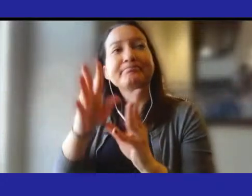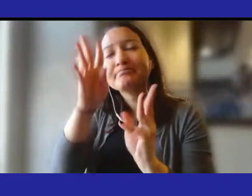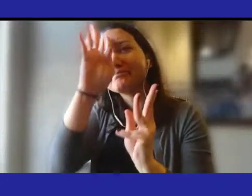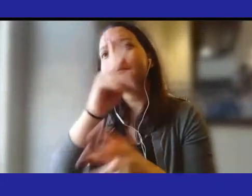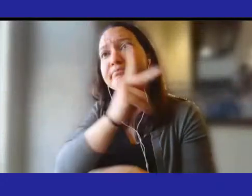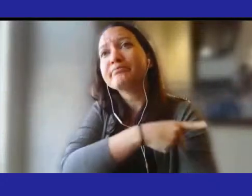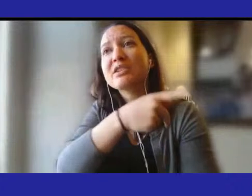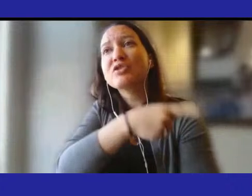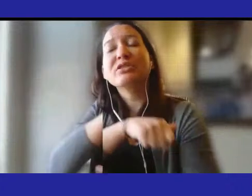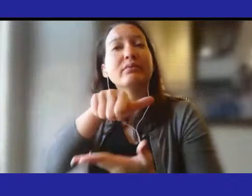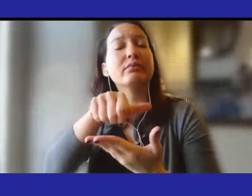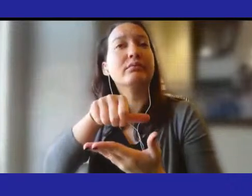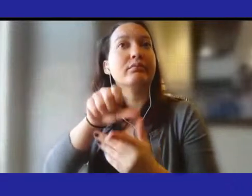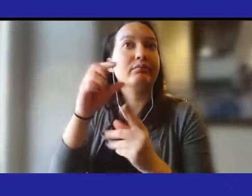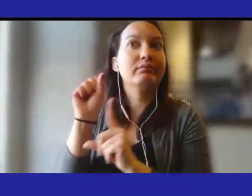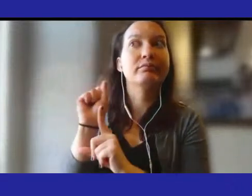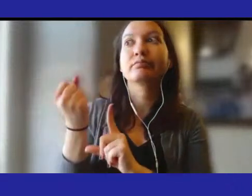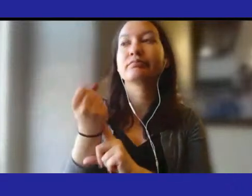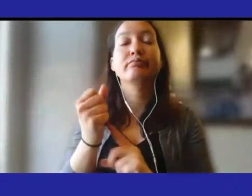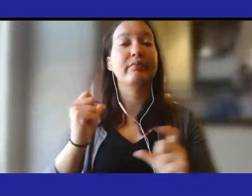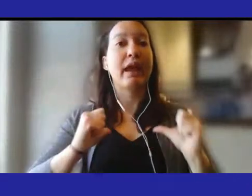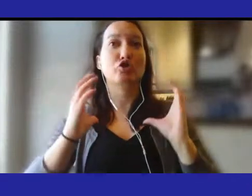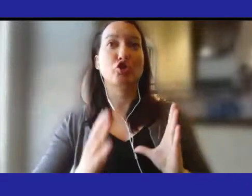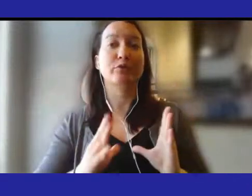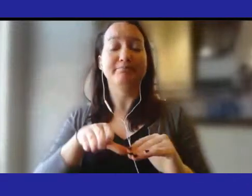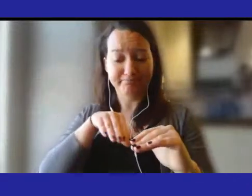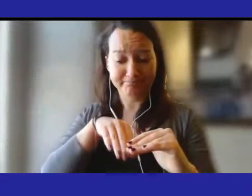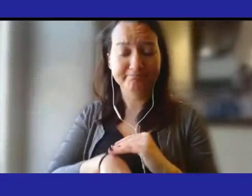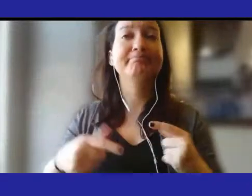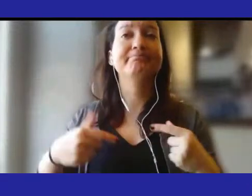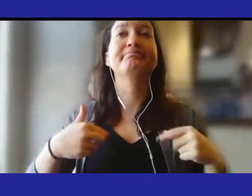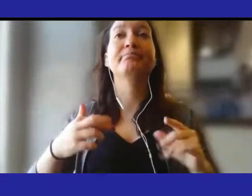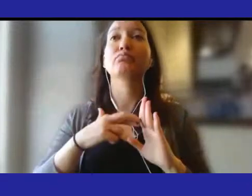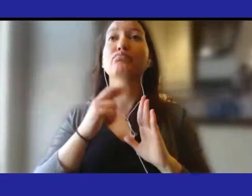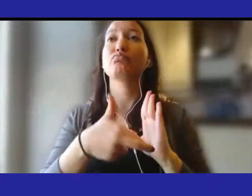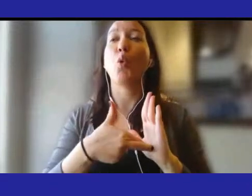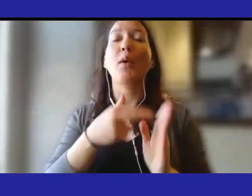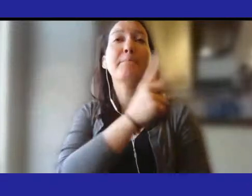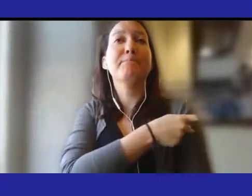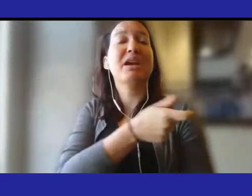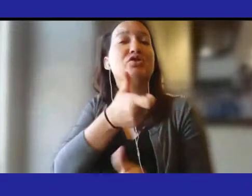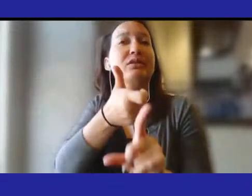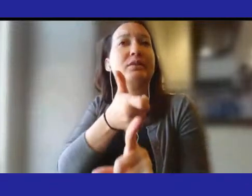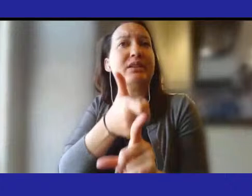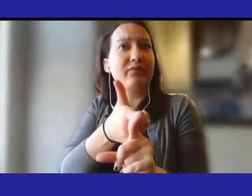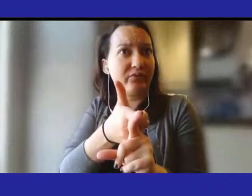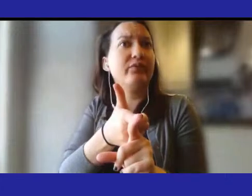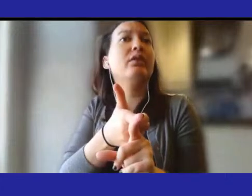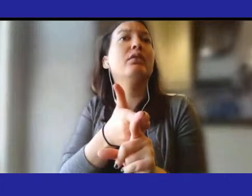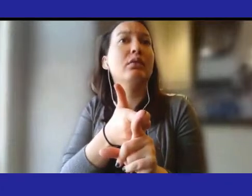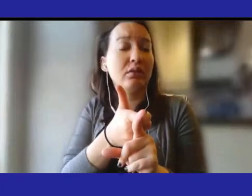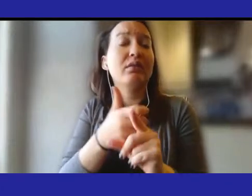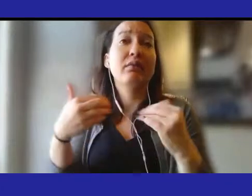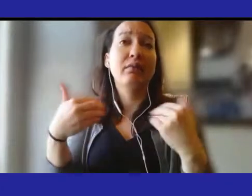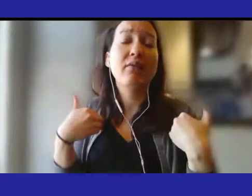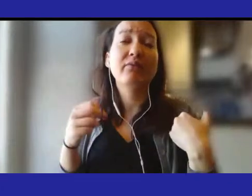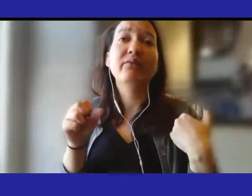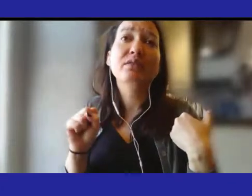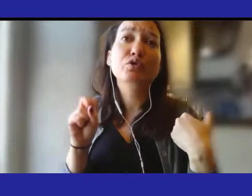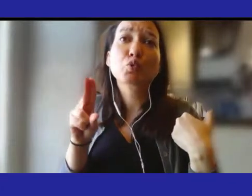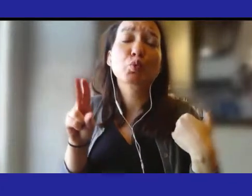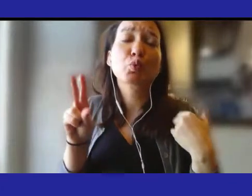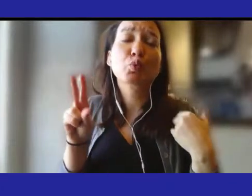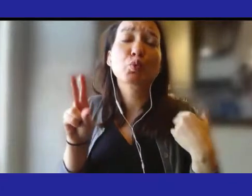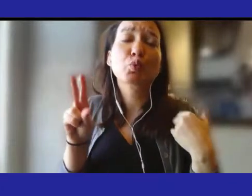encounters, meaning actors are actually coming and playing the roles of patients who are suffering with substance use issues.